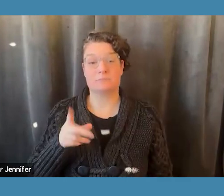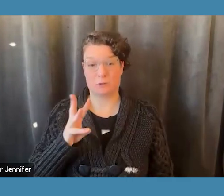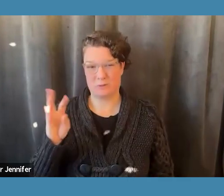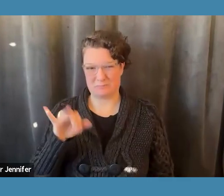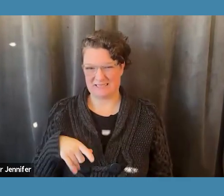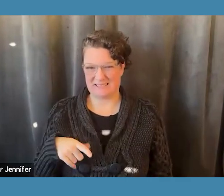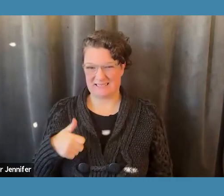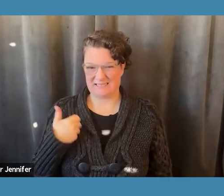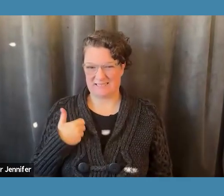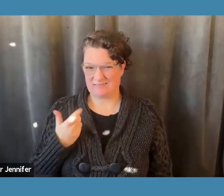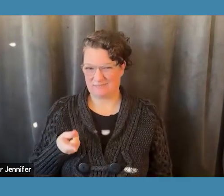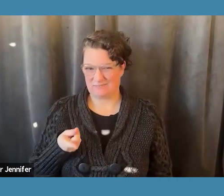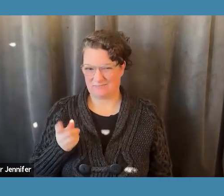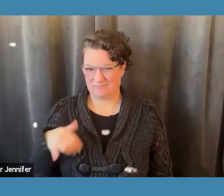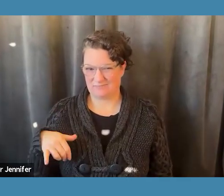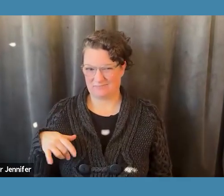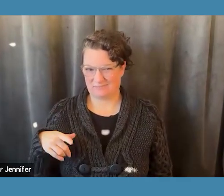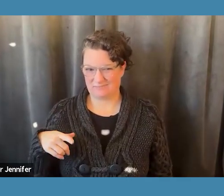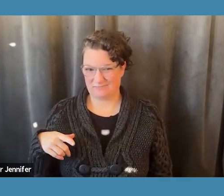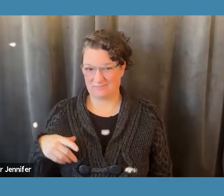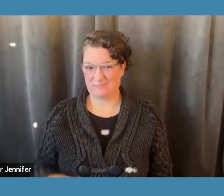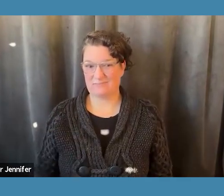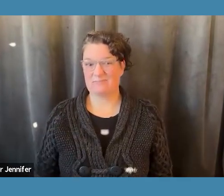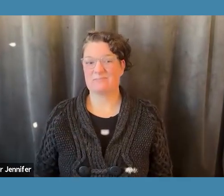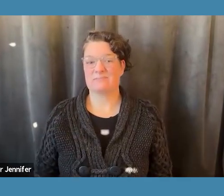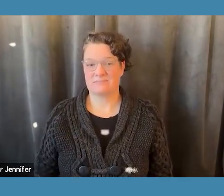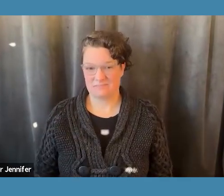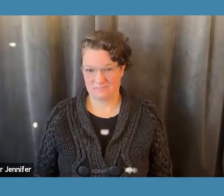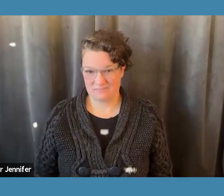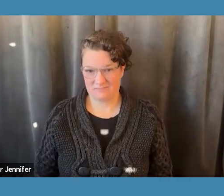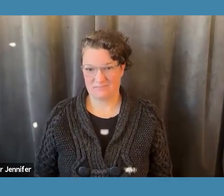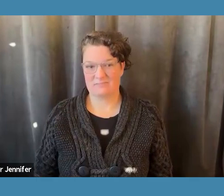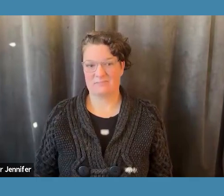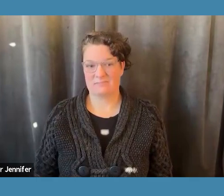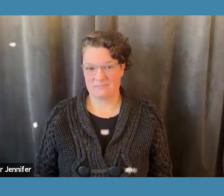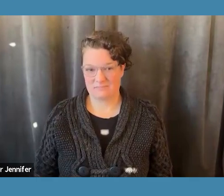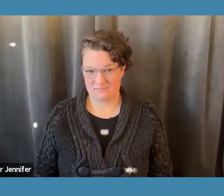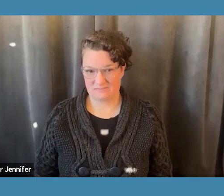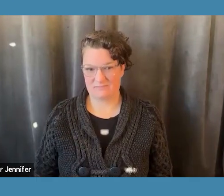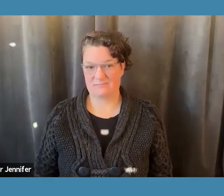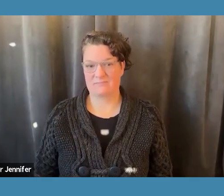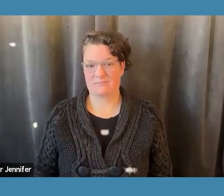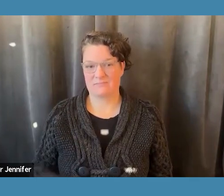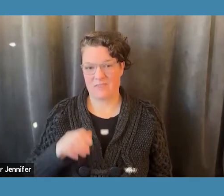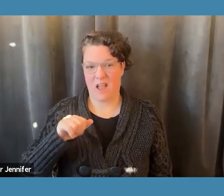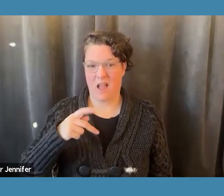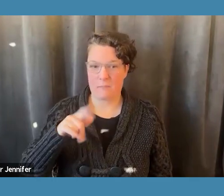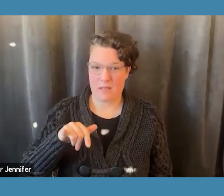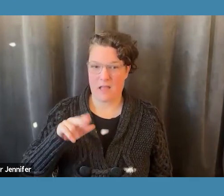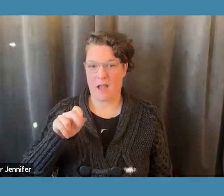you can apply, where you can do that online application,